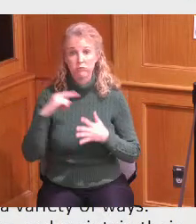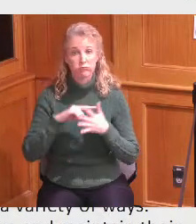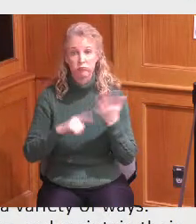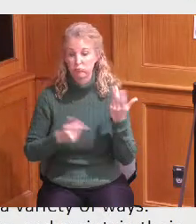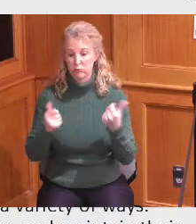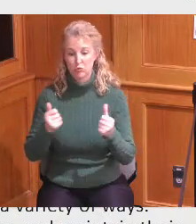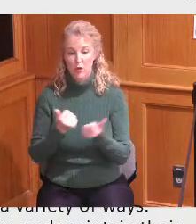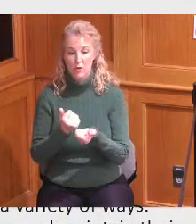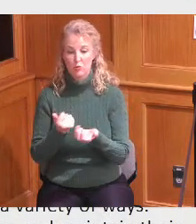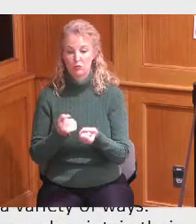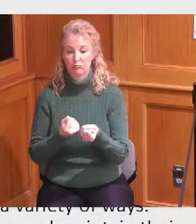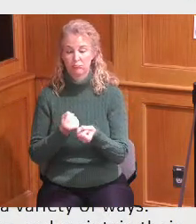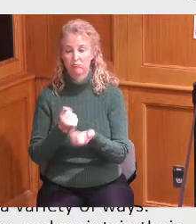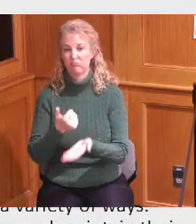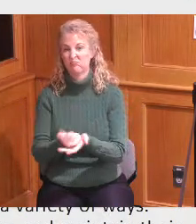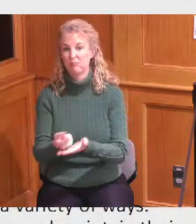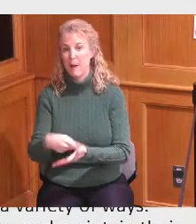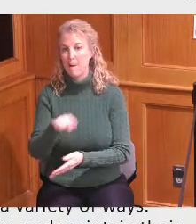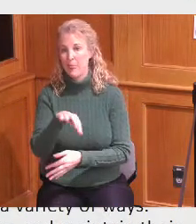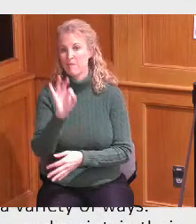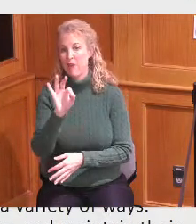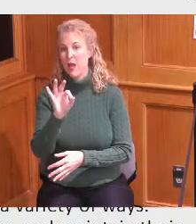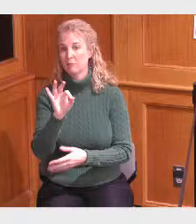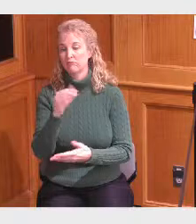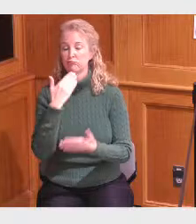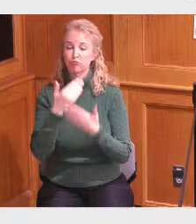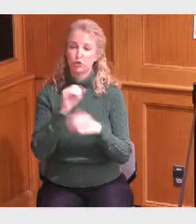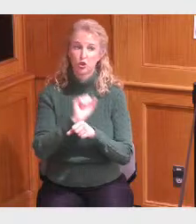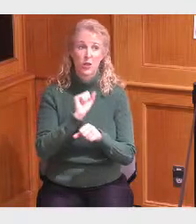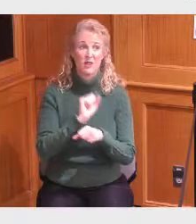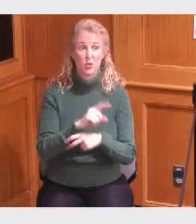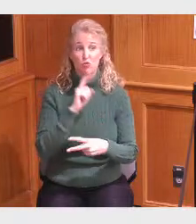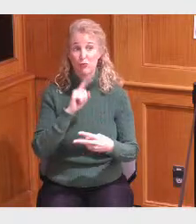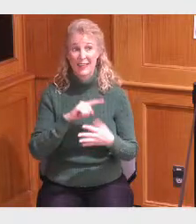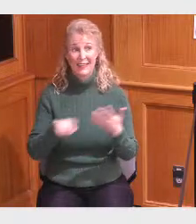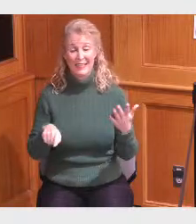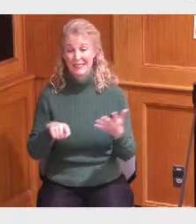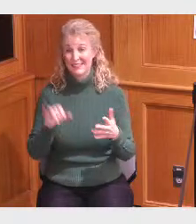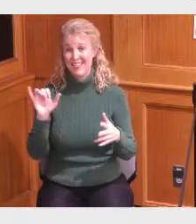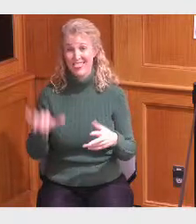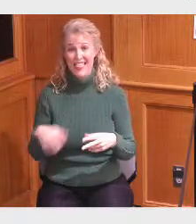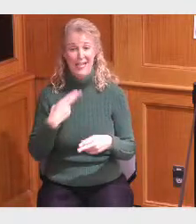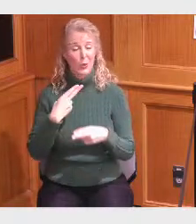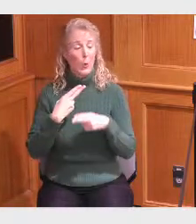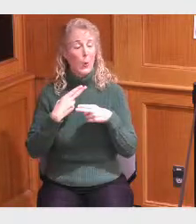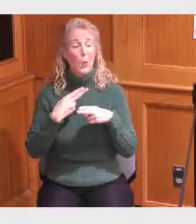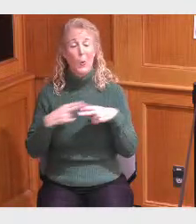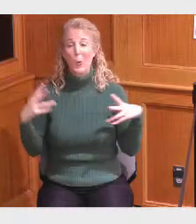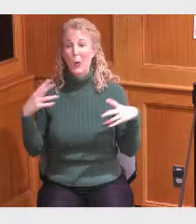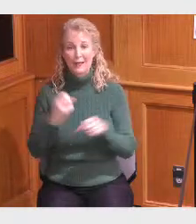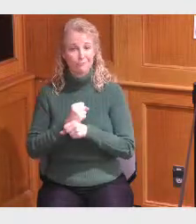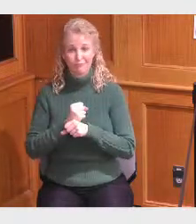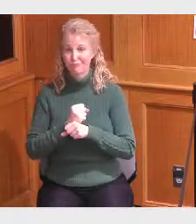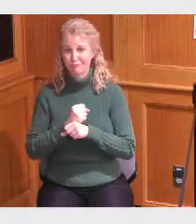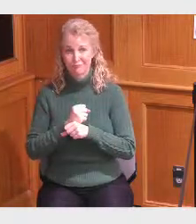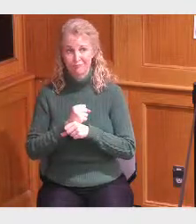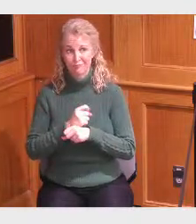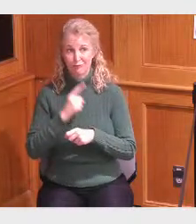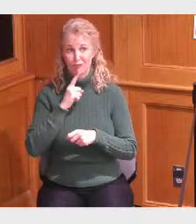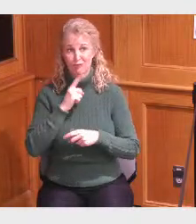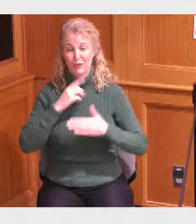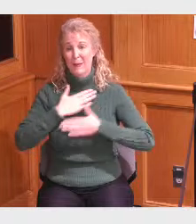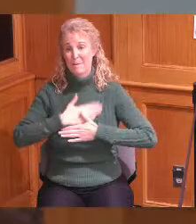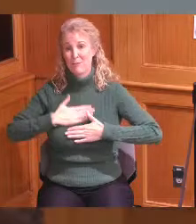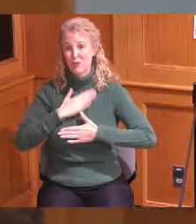their employees. So that, I think, really is a quick nutshell of what we're doing. We very much appreciate